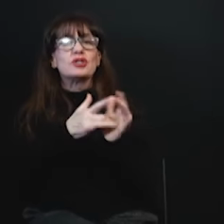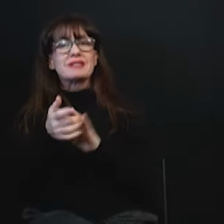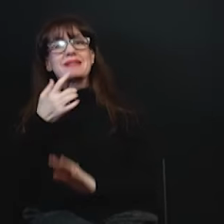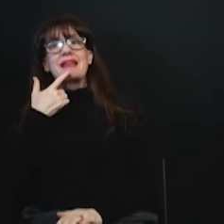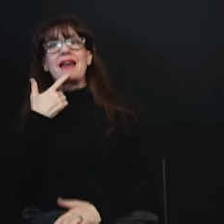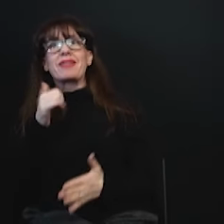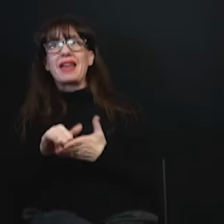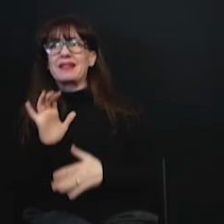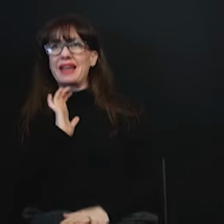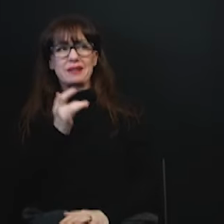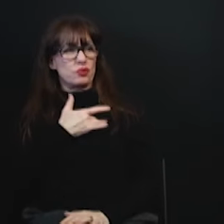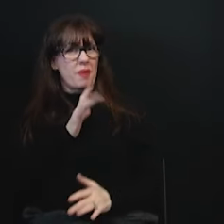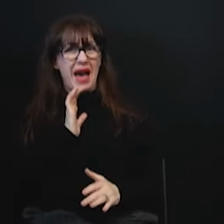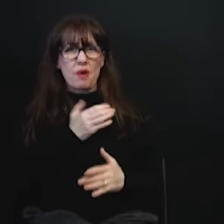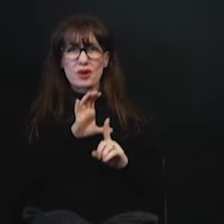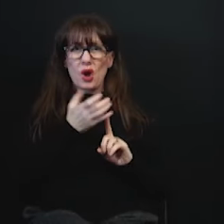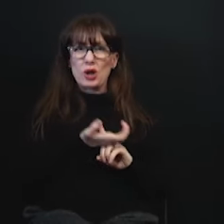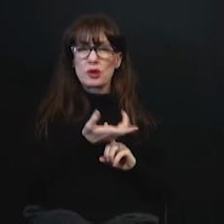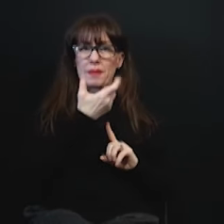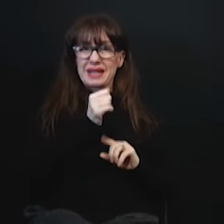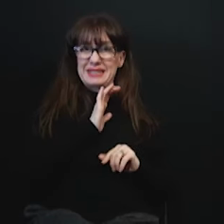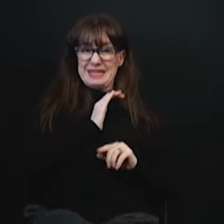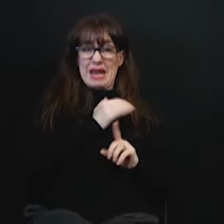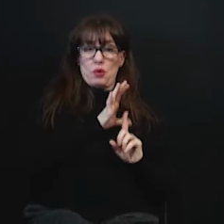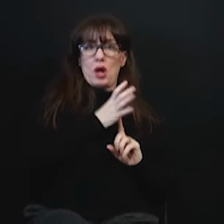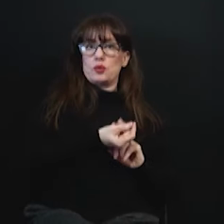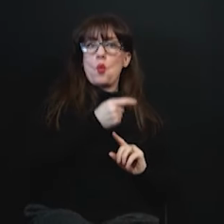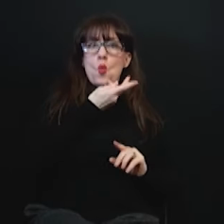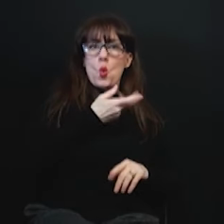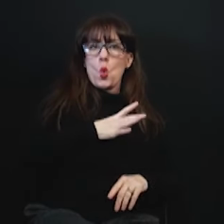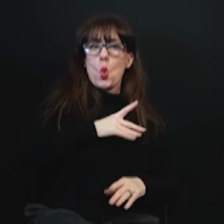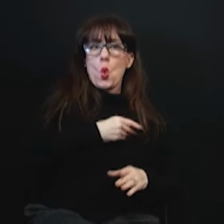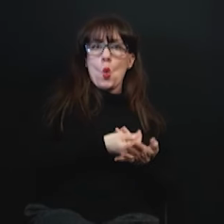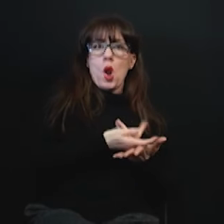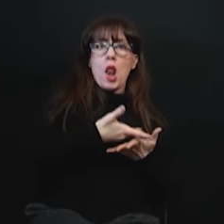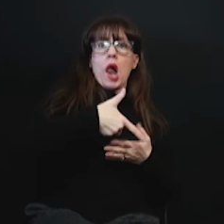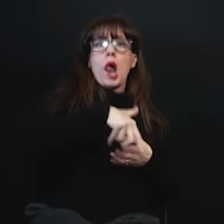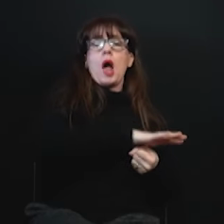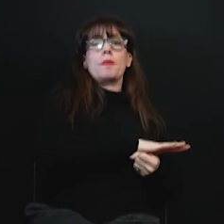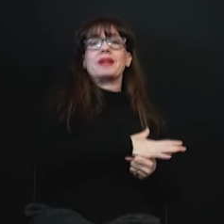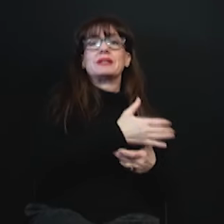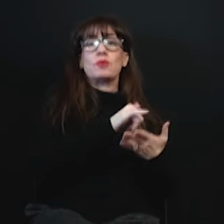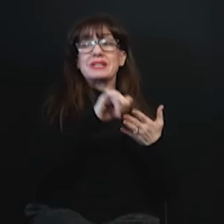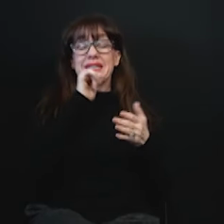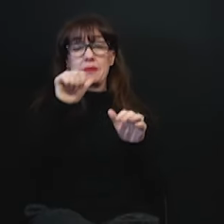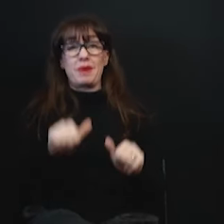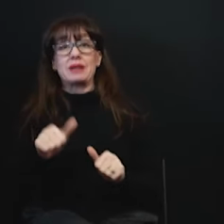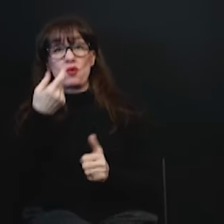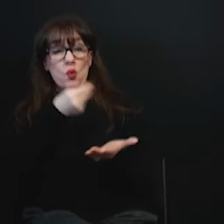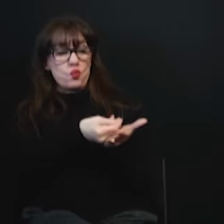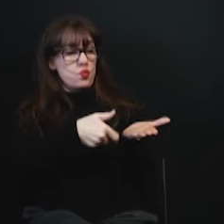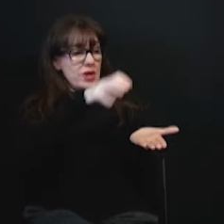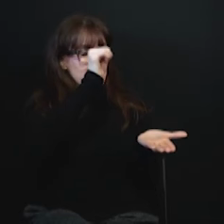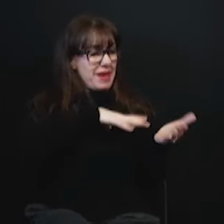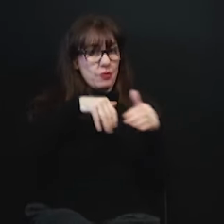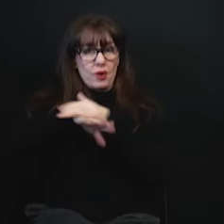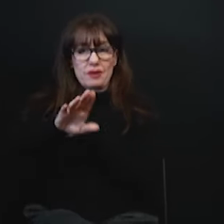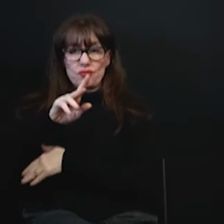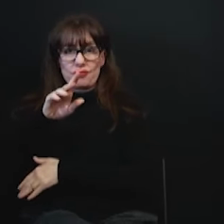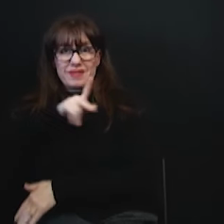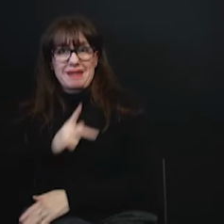that really trouble our culture because we're the most affluent culture in the history of humankind? When he says, like, it's impossible for a rich man to enter the kingdom of